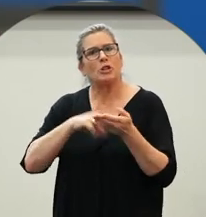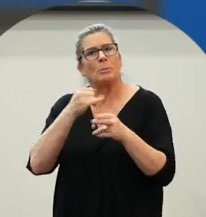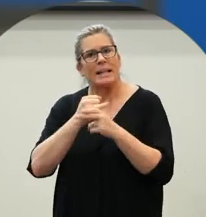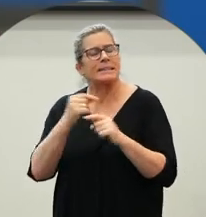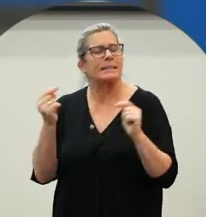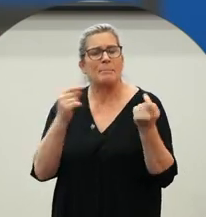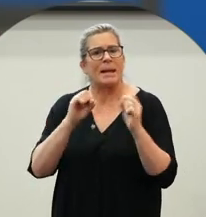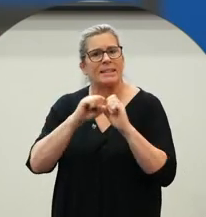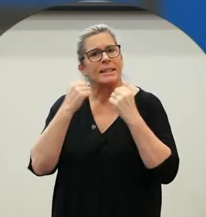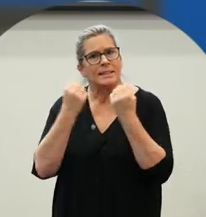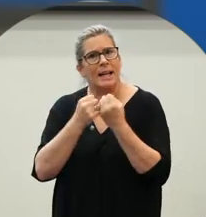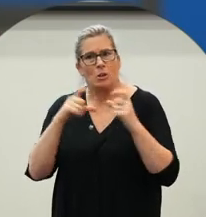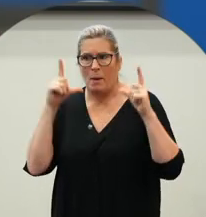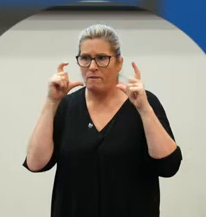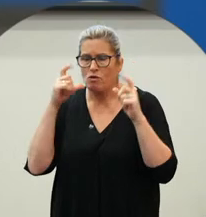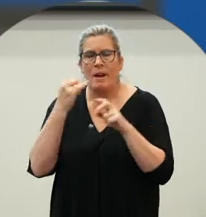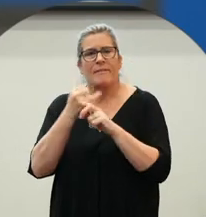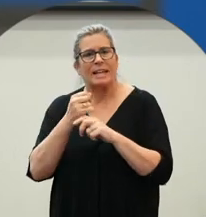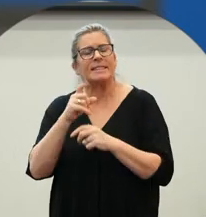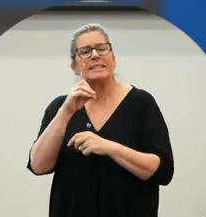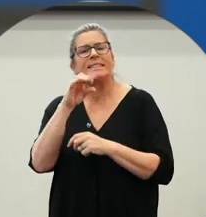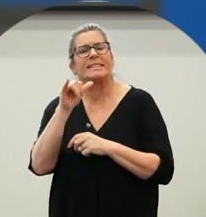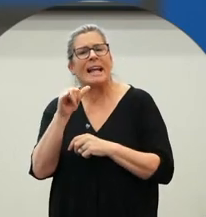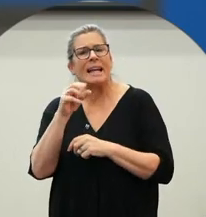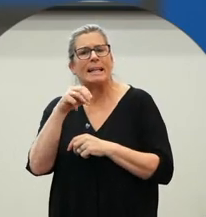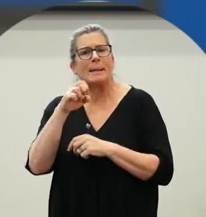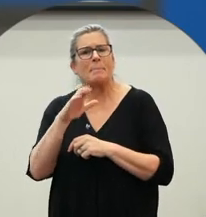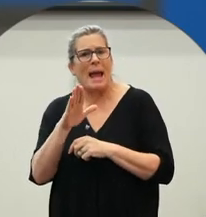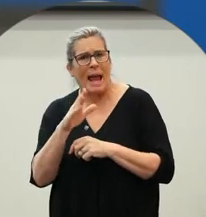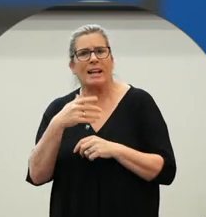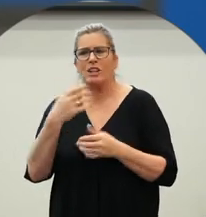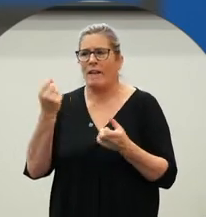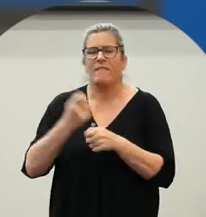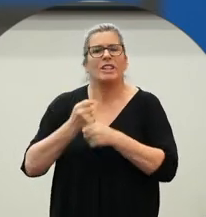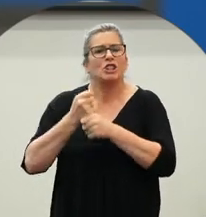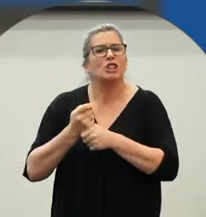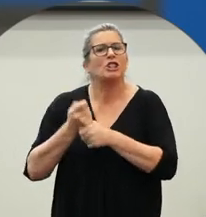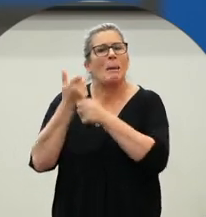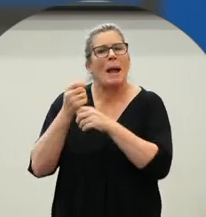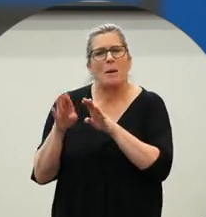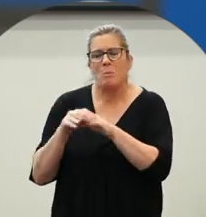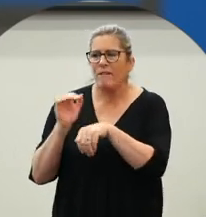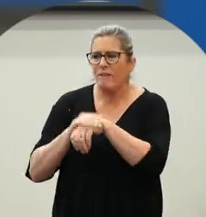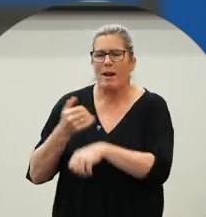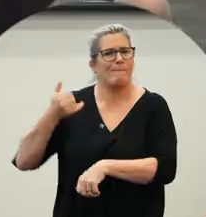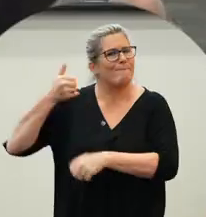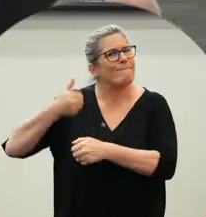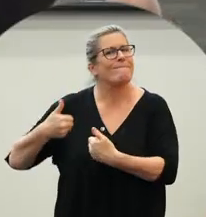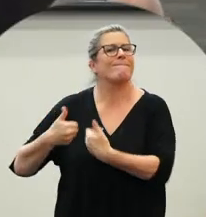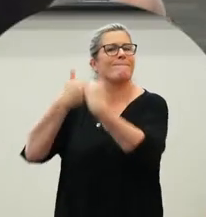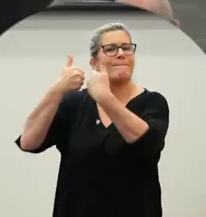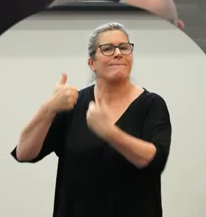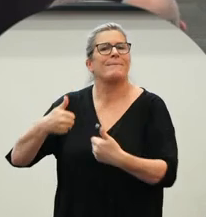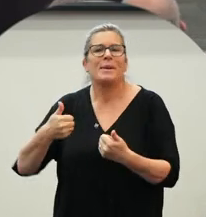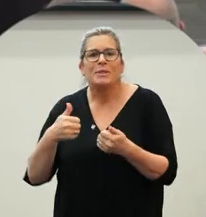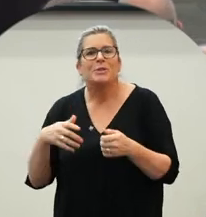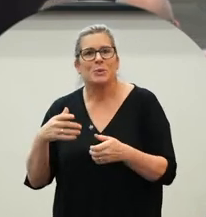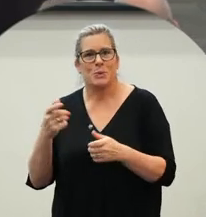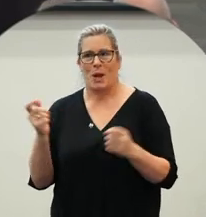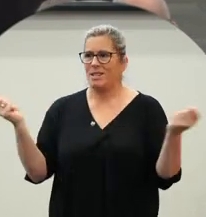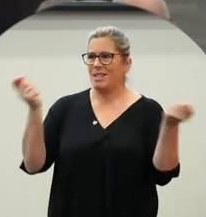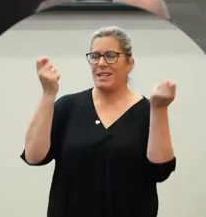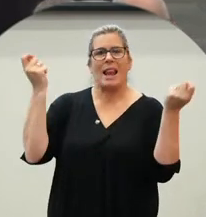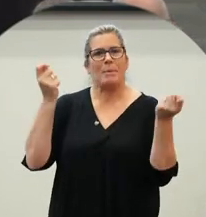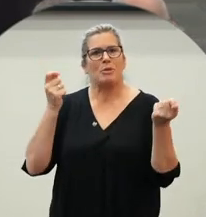and she was photographed in the Daily Mail lifting champagne with her friends to celebrate it. And there was suddenly